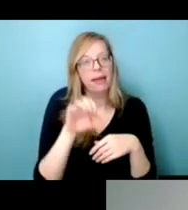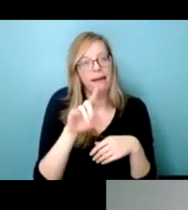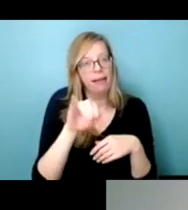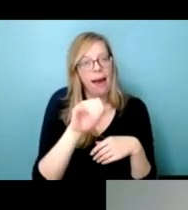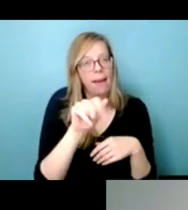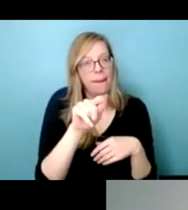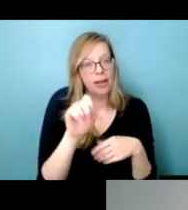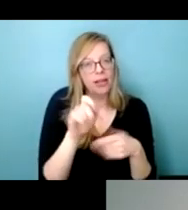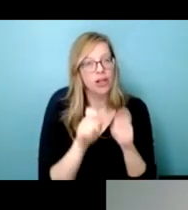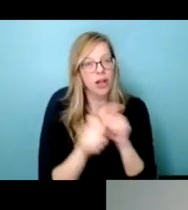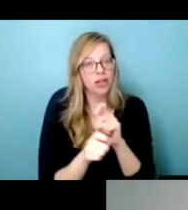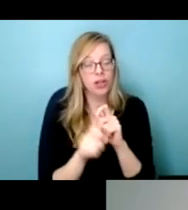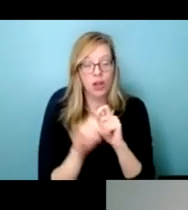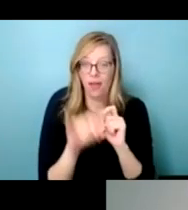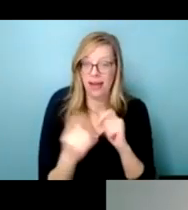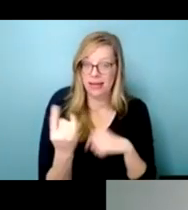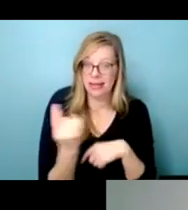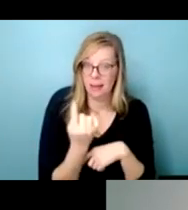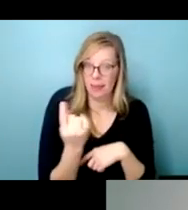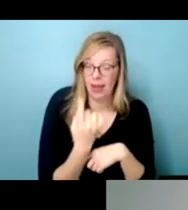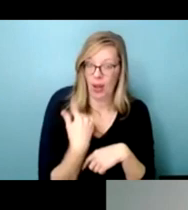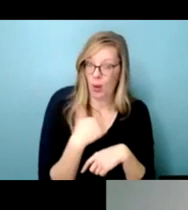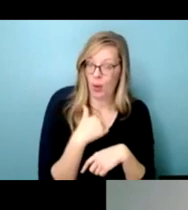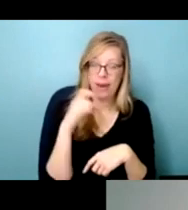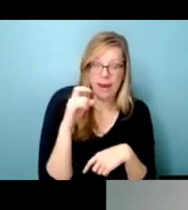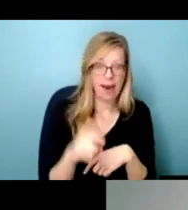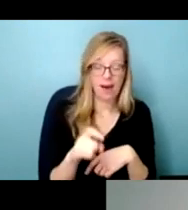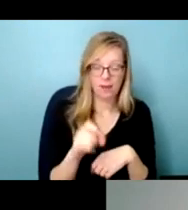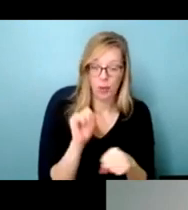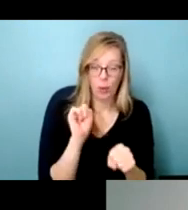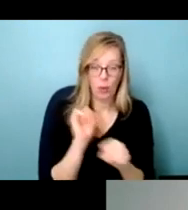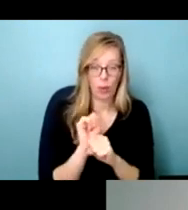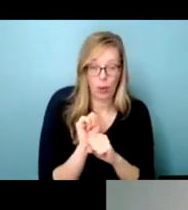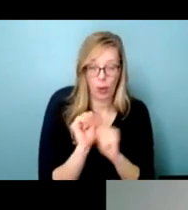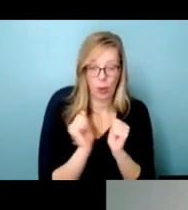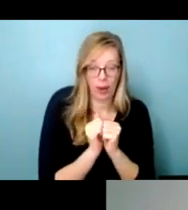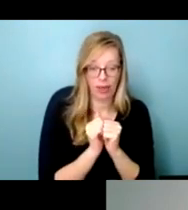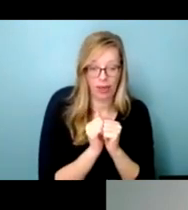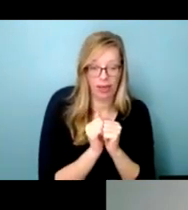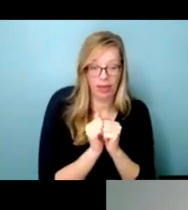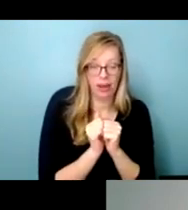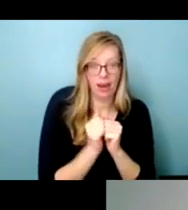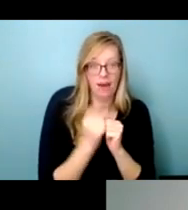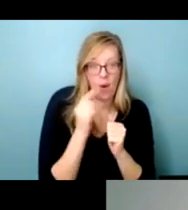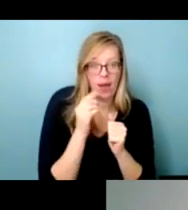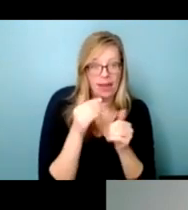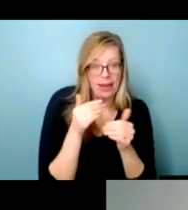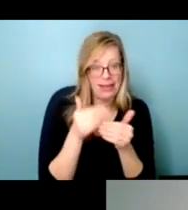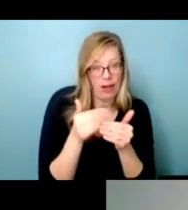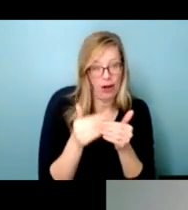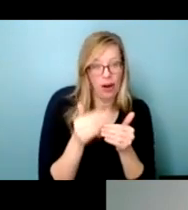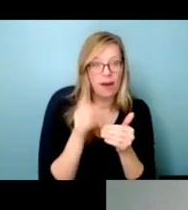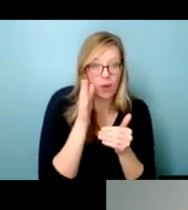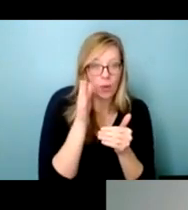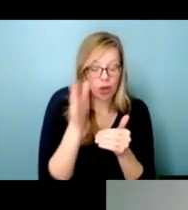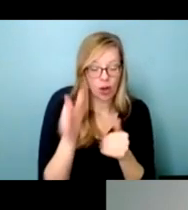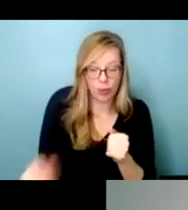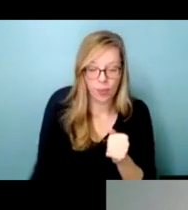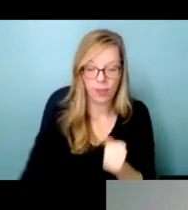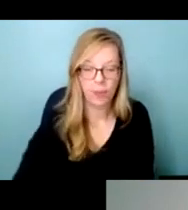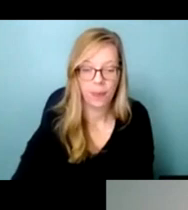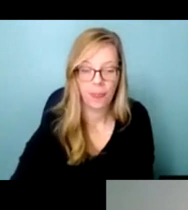So that's something we're going to have to work towards in the very near future.